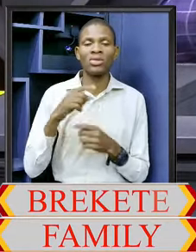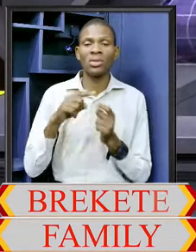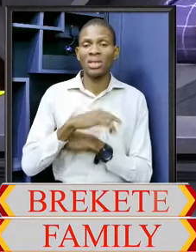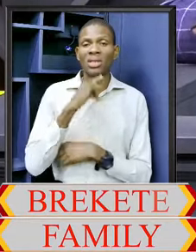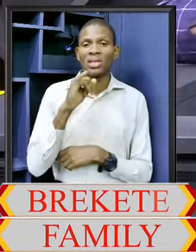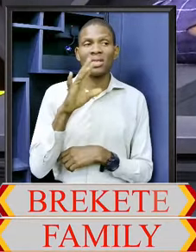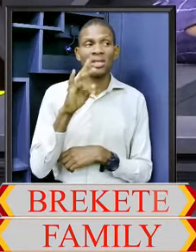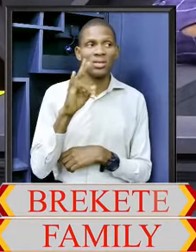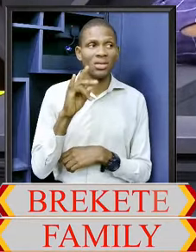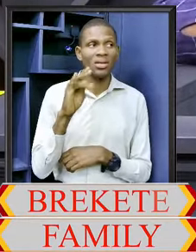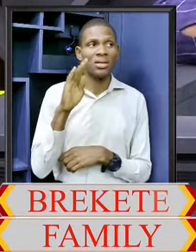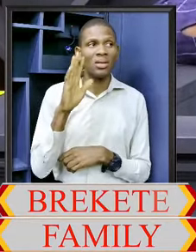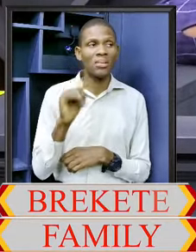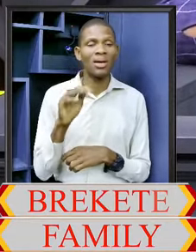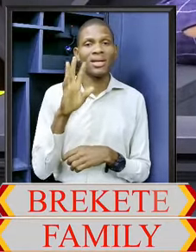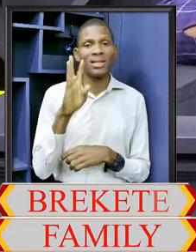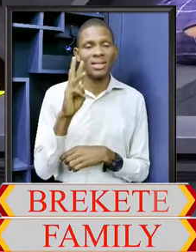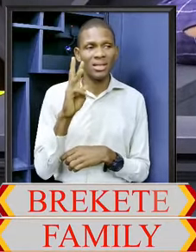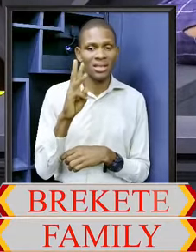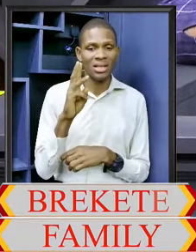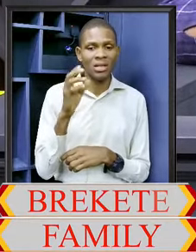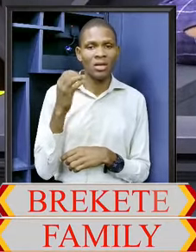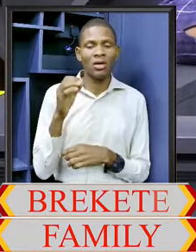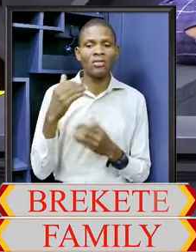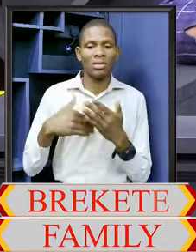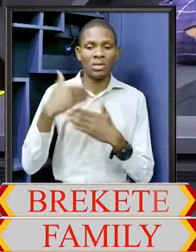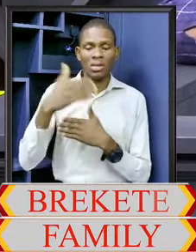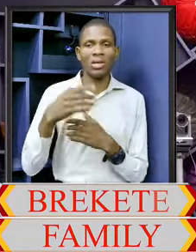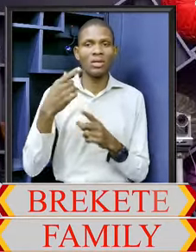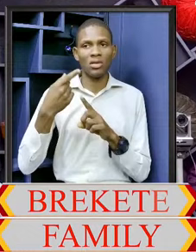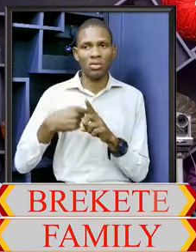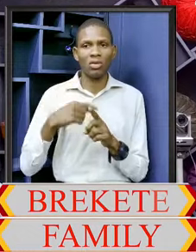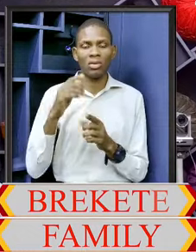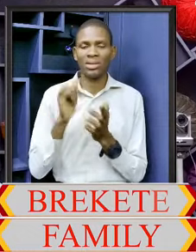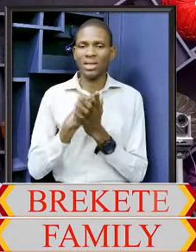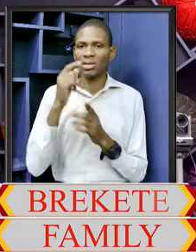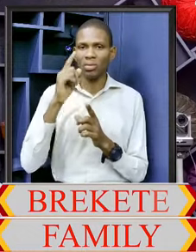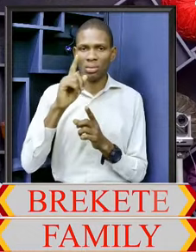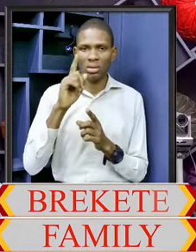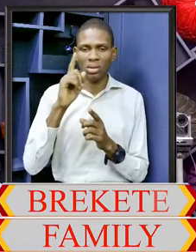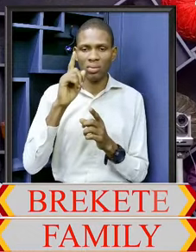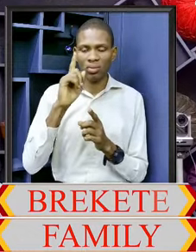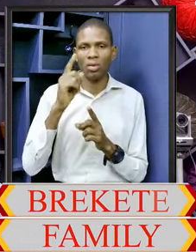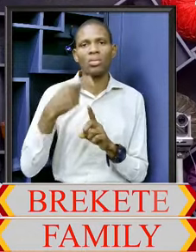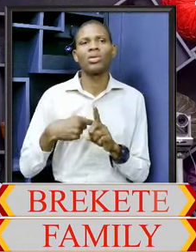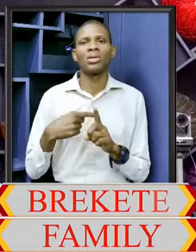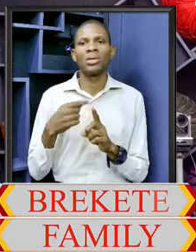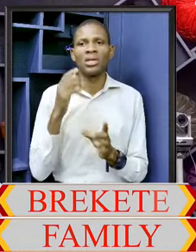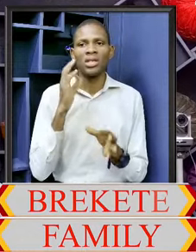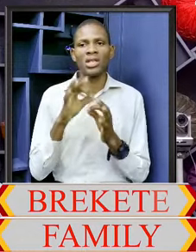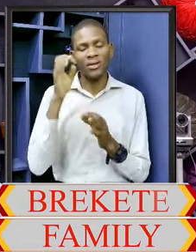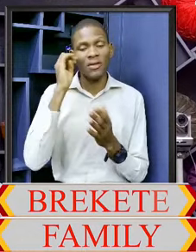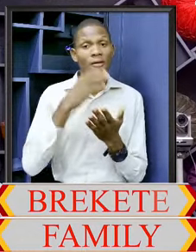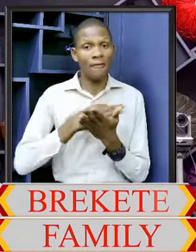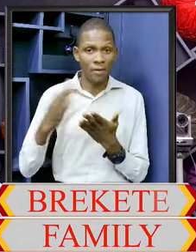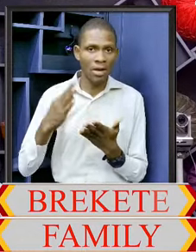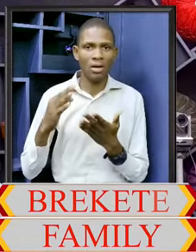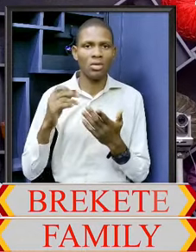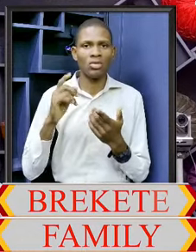17th. So by 16th of next month, that is 1 month. So if you fail to